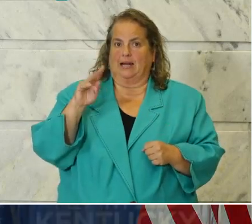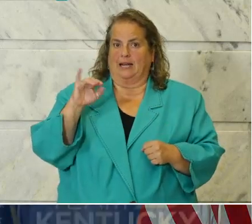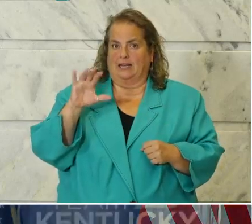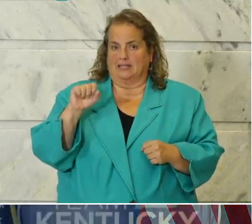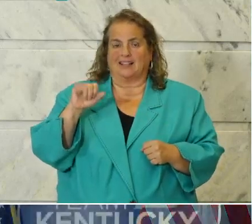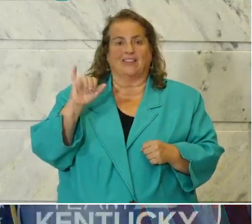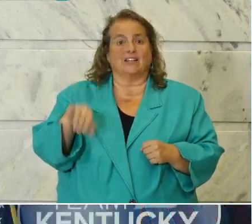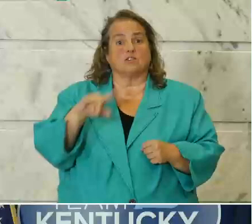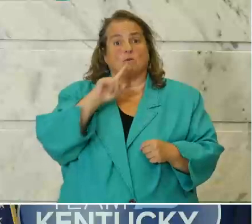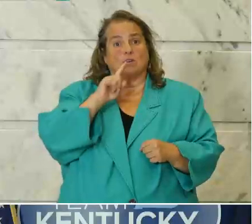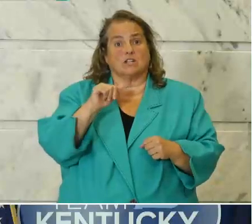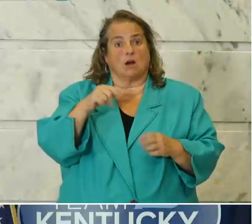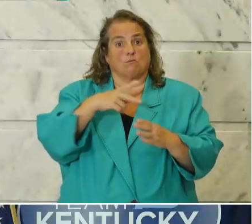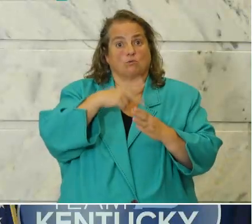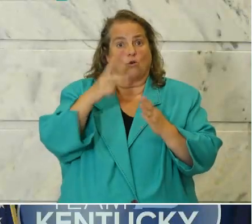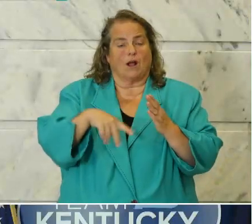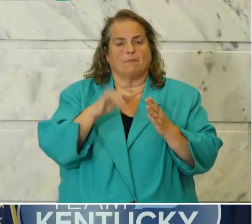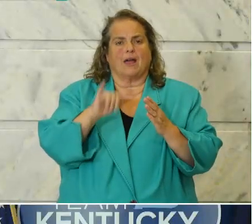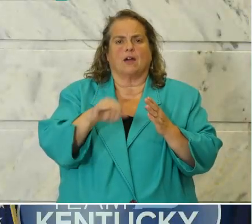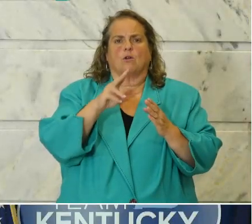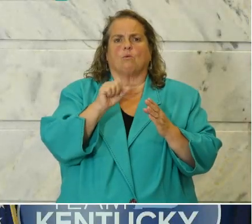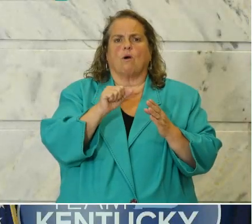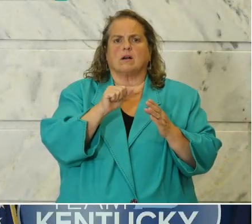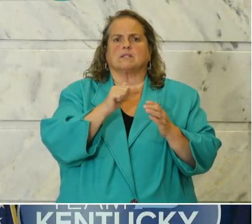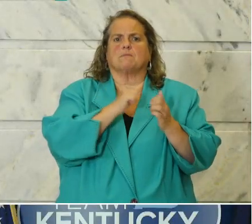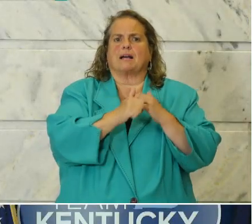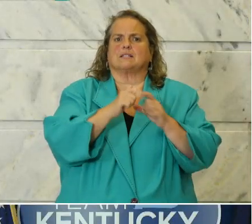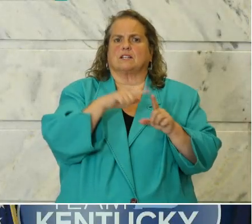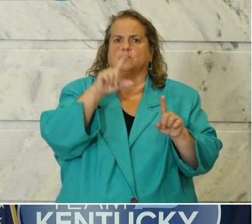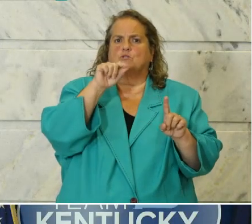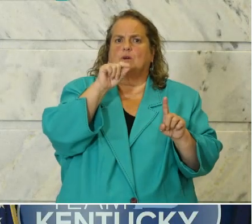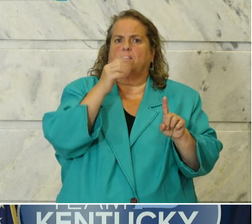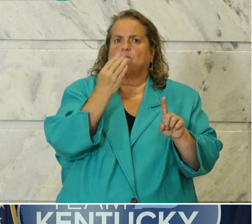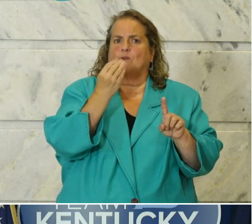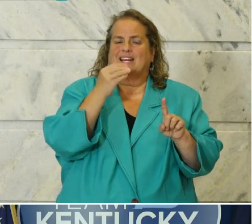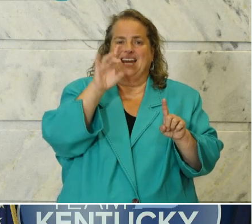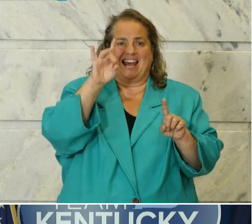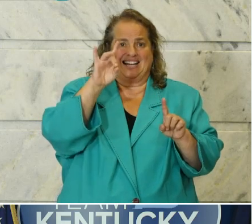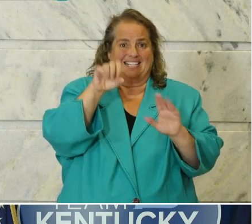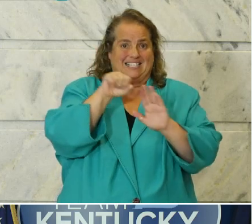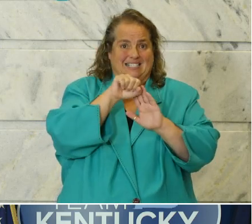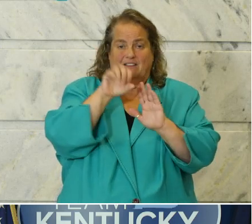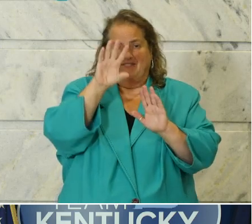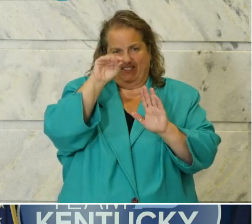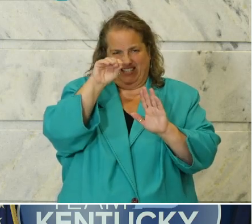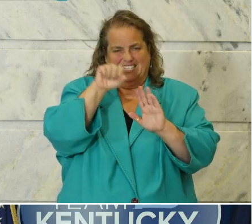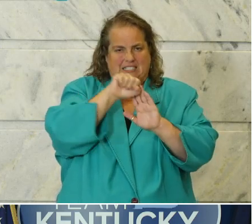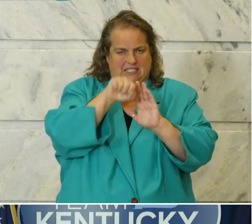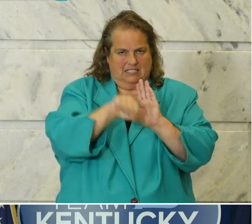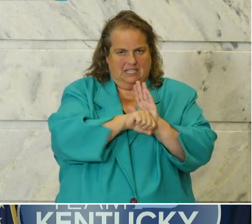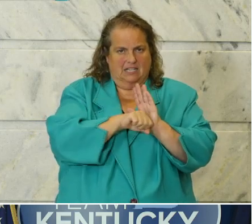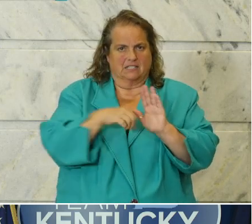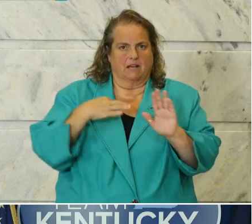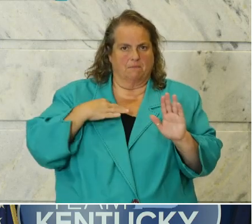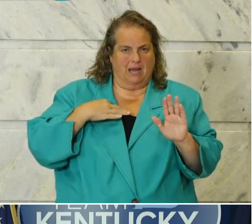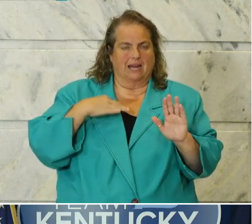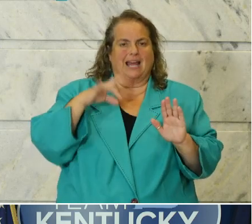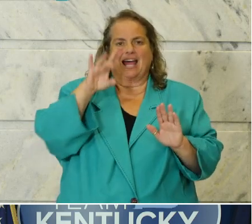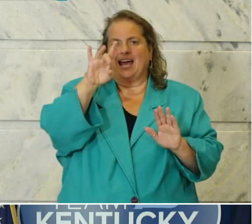program that was passed in 2014, and 8 states applied for this, 50 states applied for it, and 8 states were